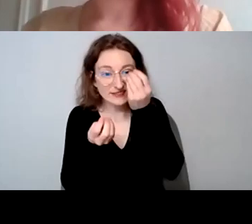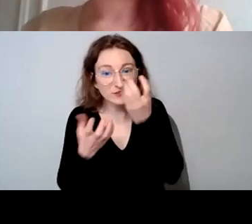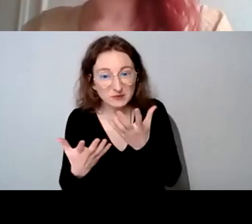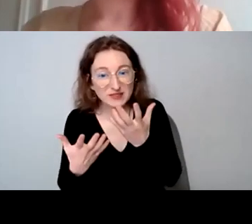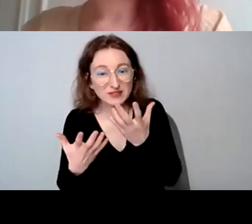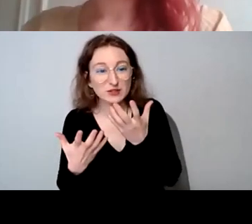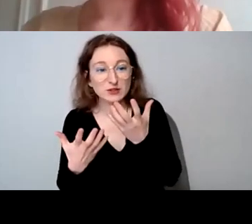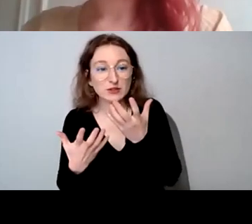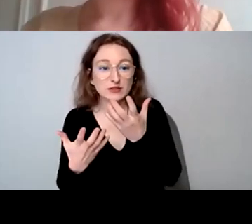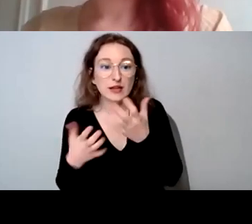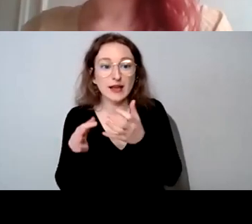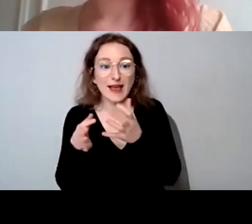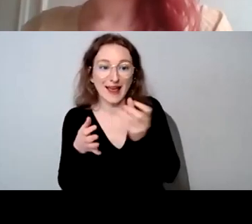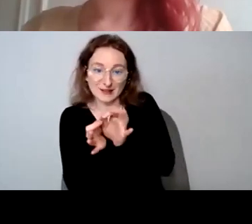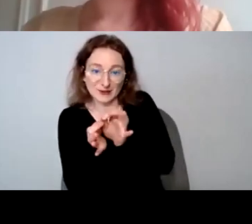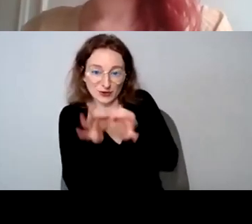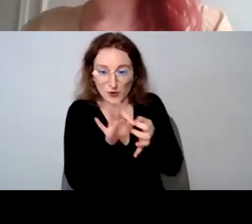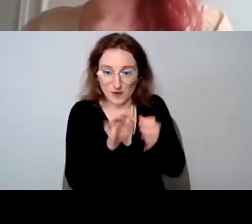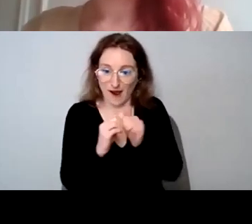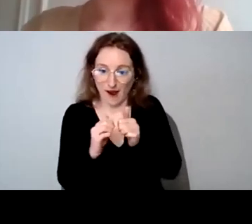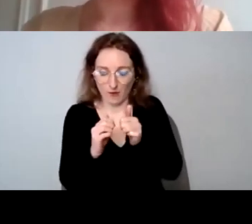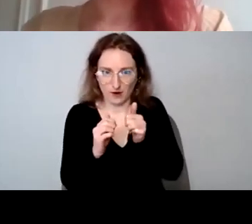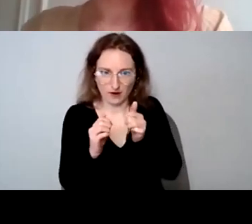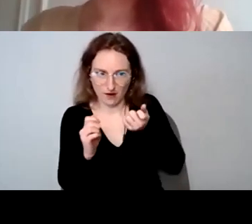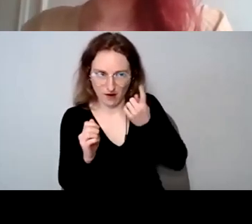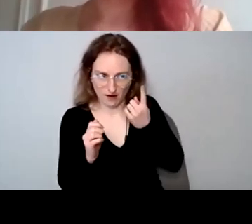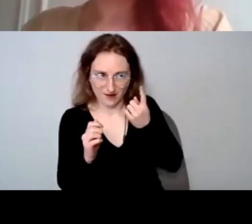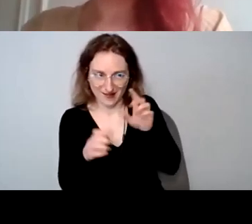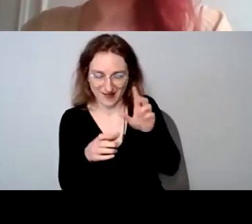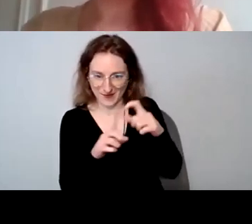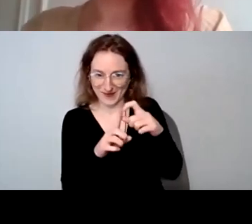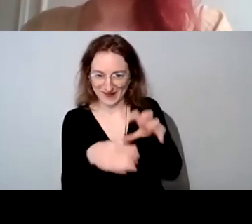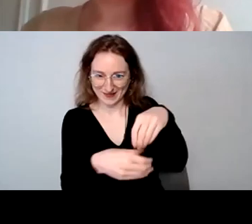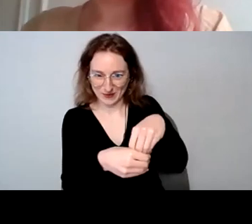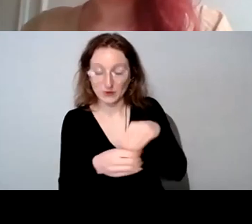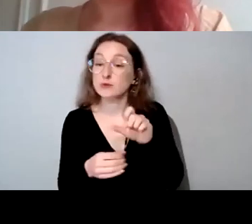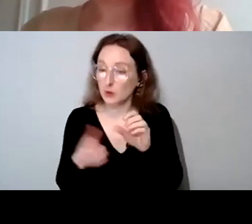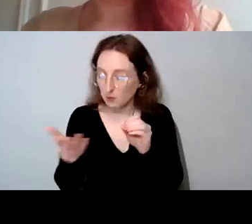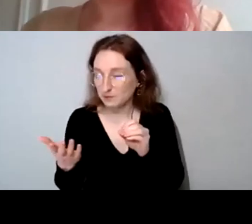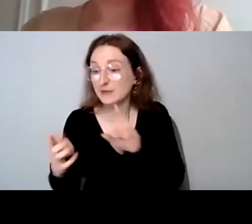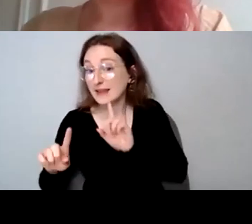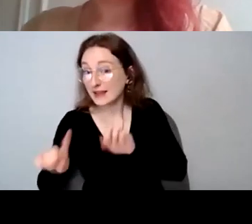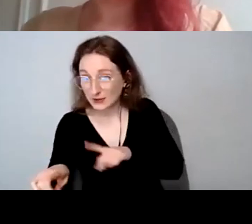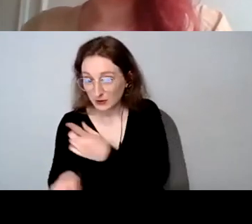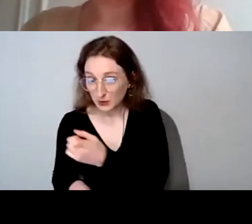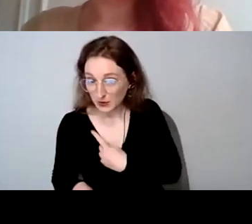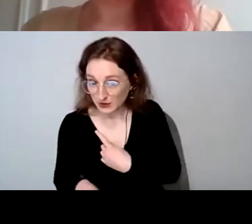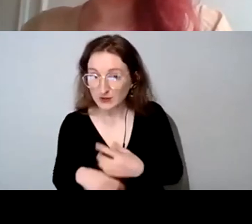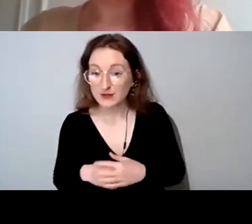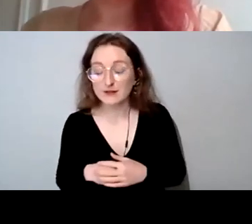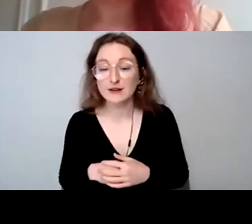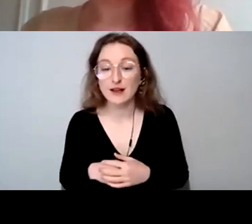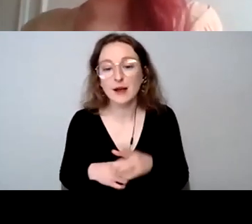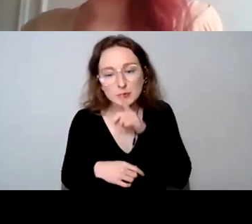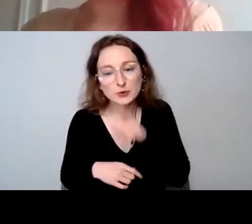as interpretations of inclusion that I have come across. And so in answering to your question, Sarah, first of all, I'm sure that all of our